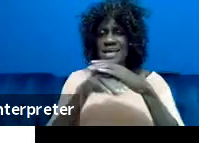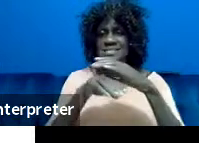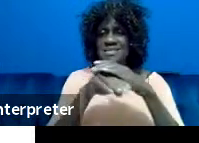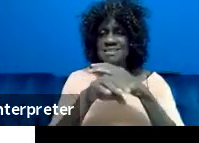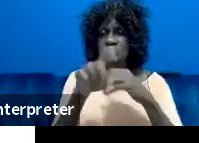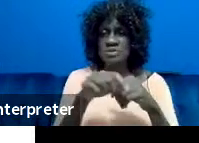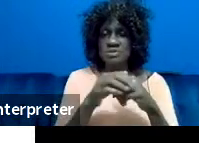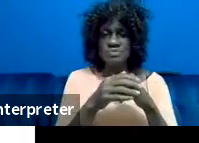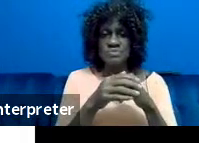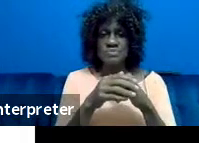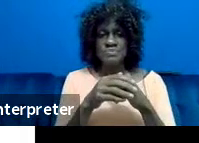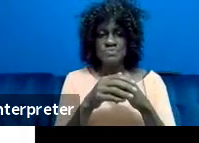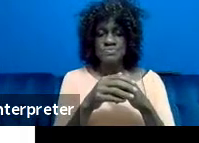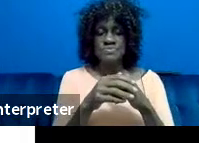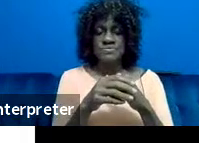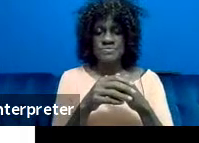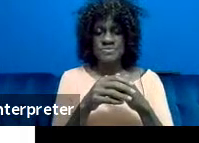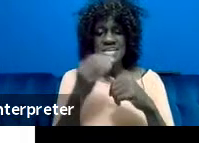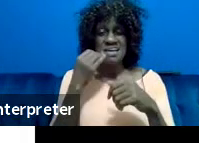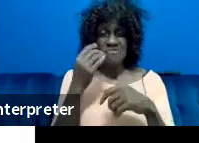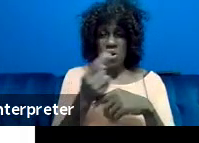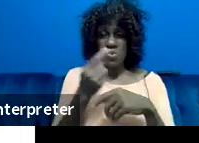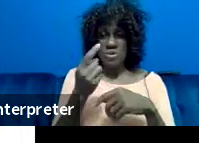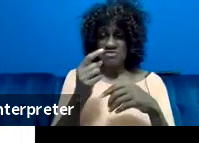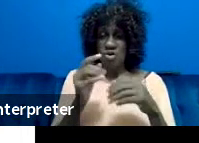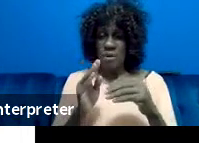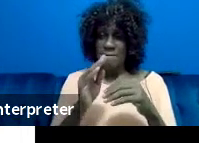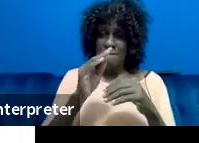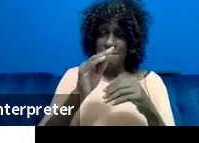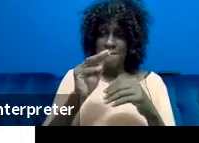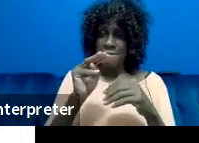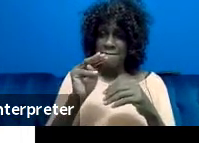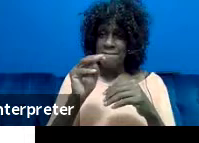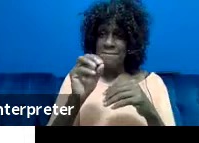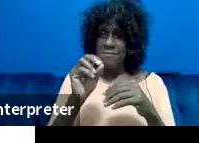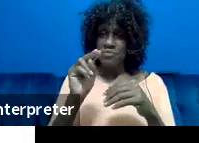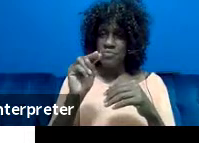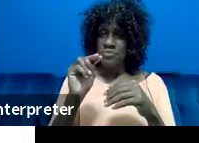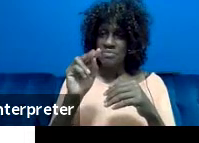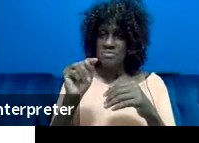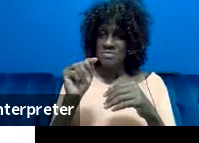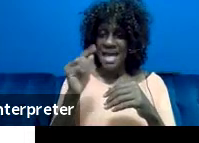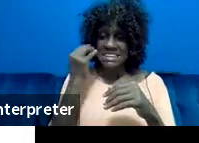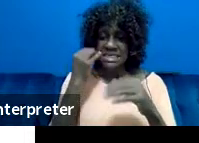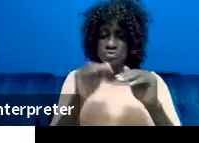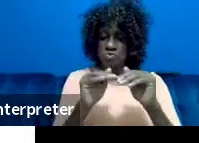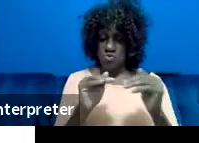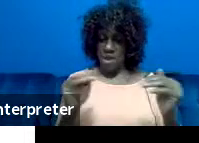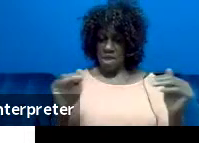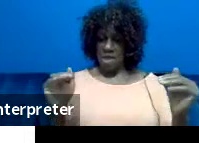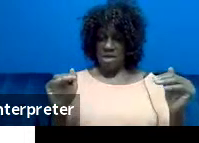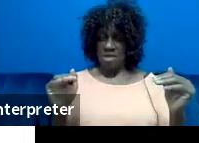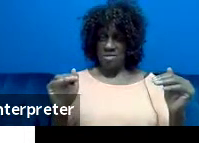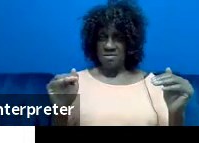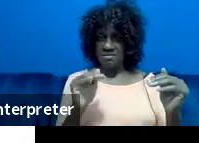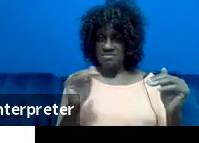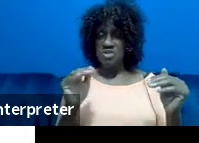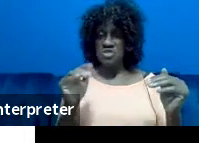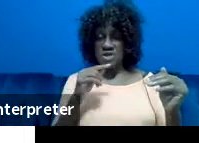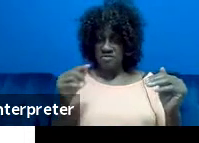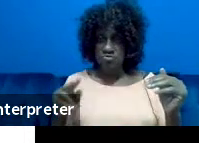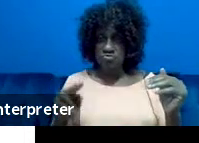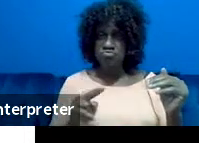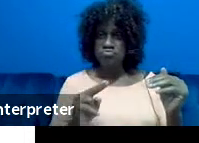required. If it was just a mound, I would think that it would be ground level and you get an access route to it,